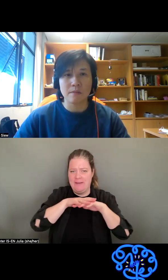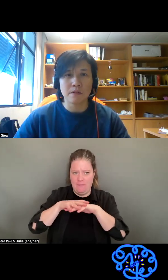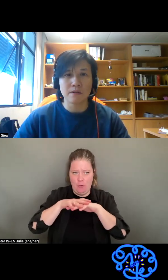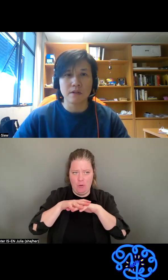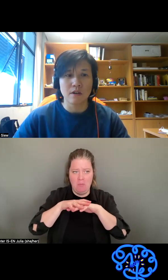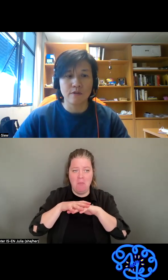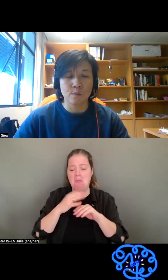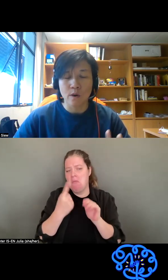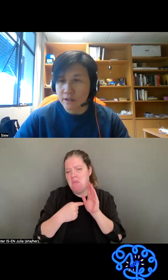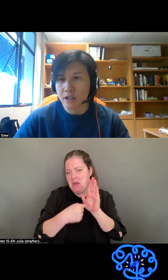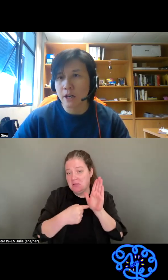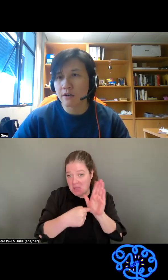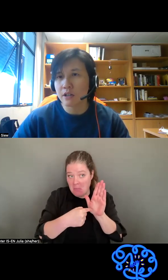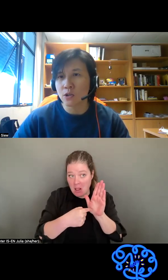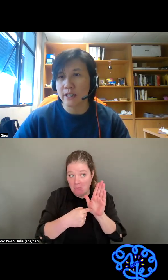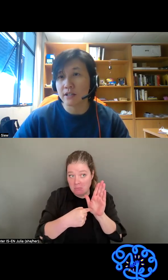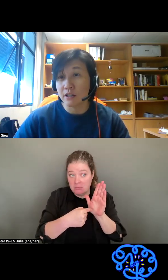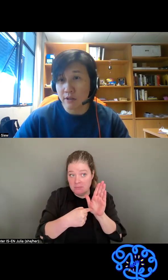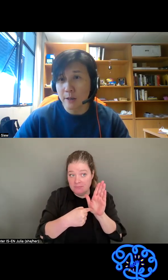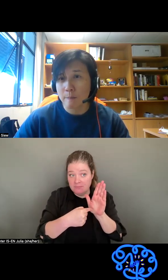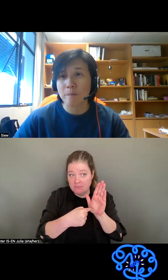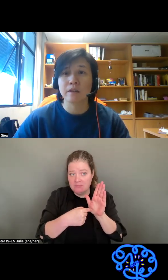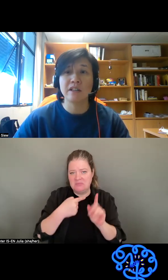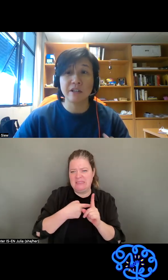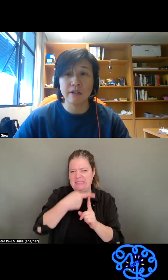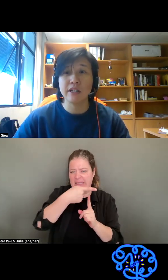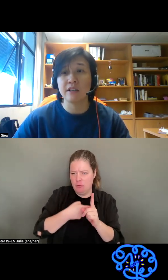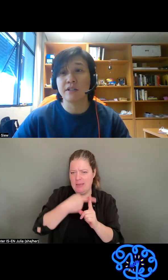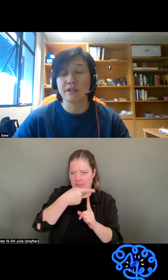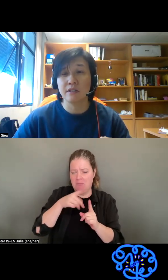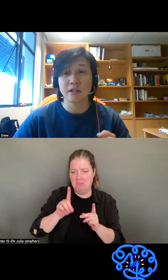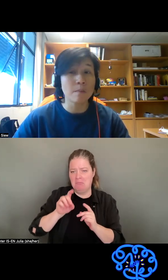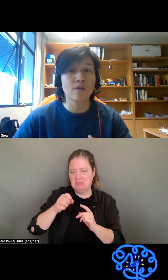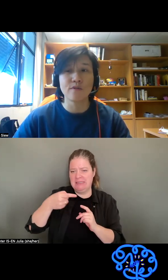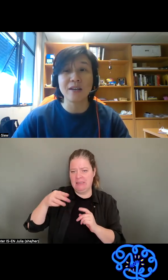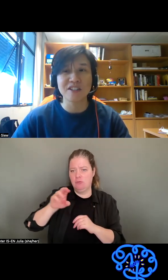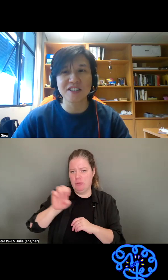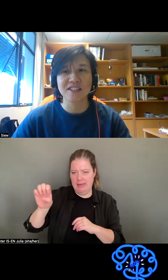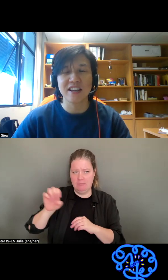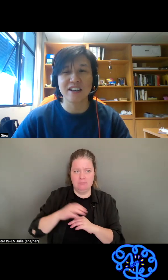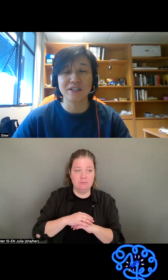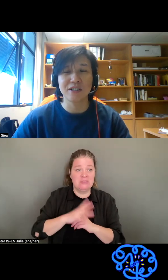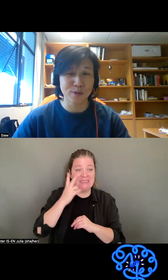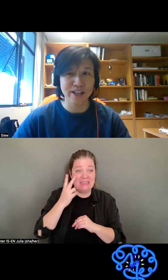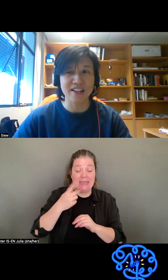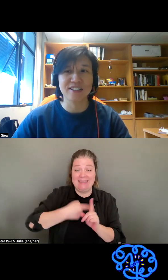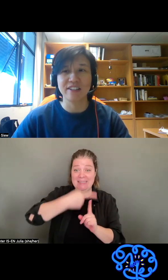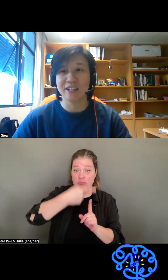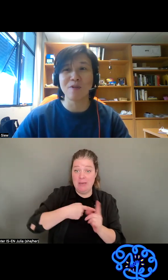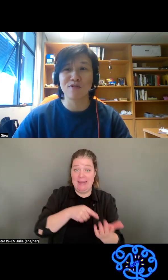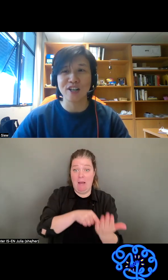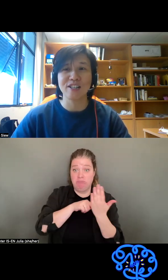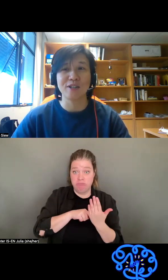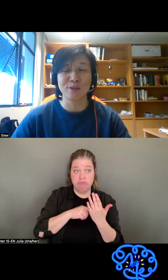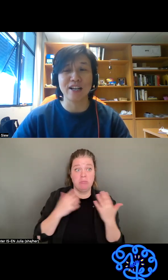an example of one such metric is known as degree. And degree is the number of neighbors that a word has, right? The